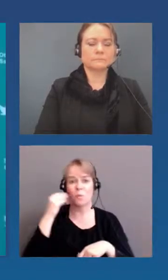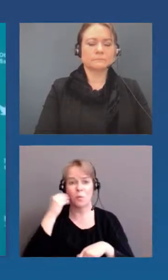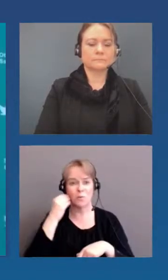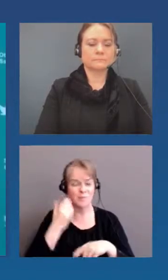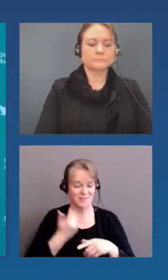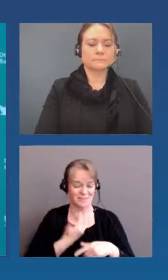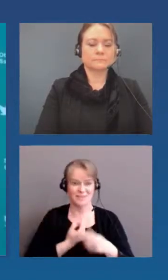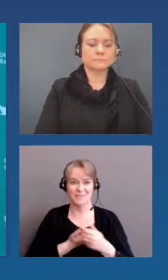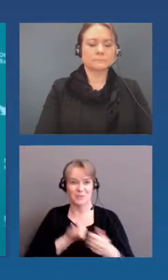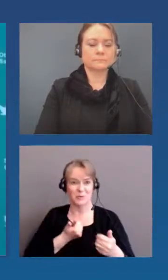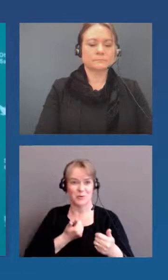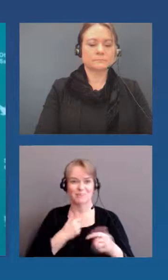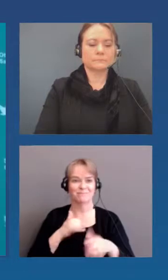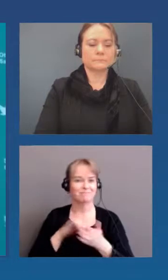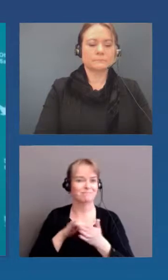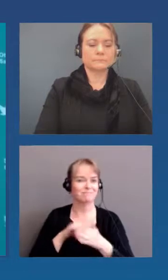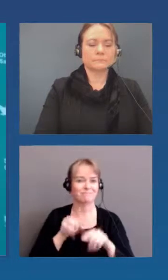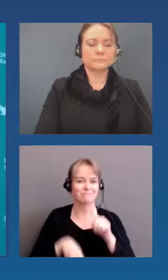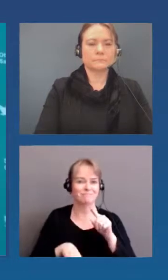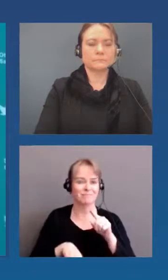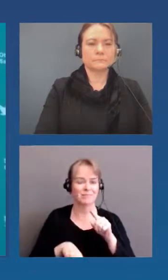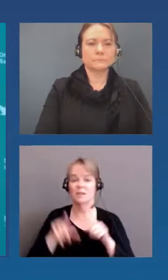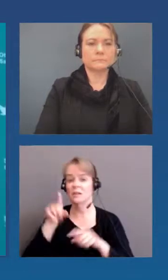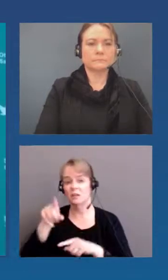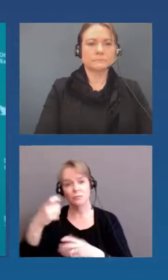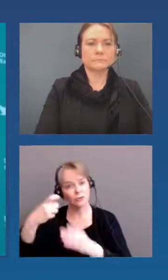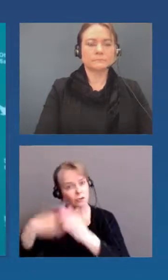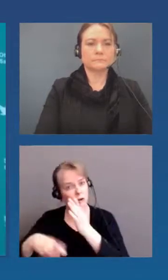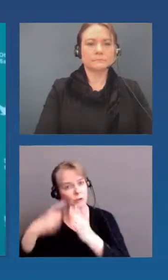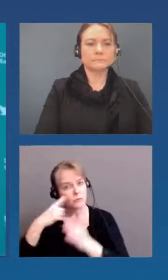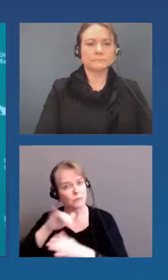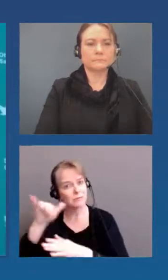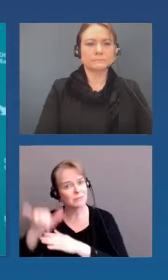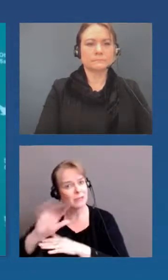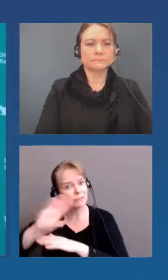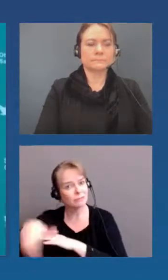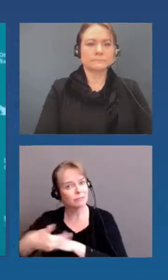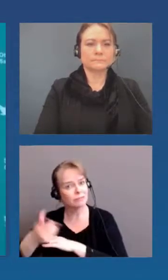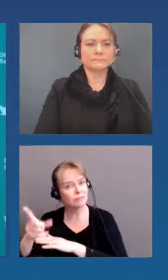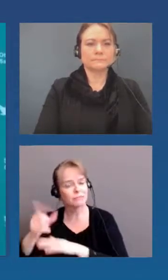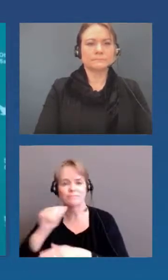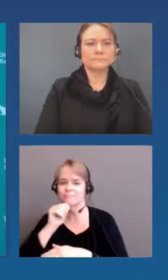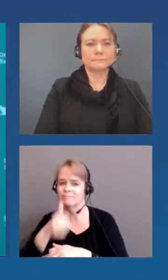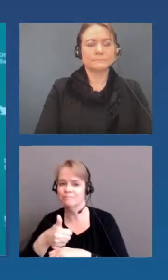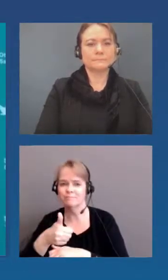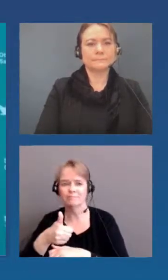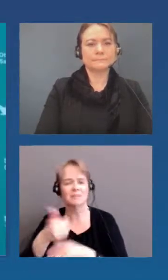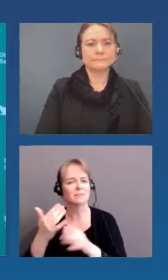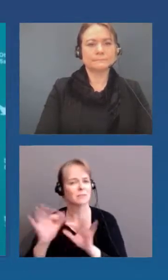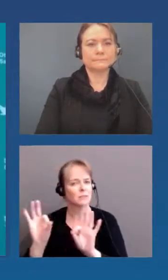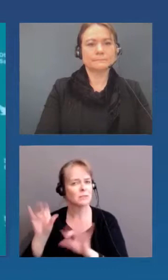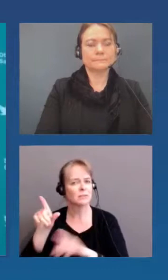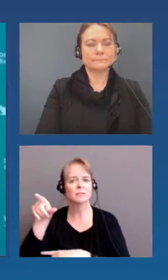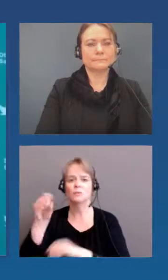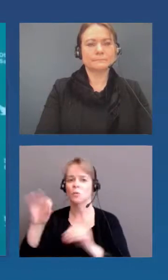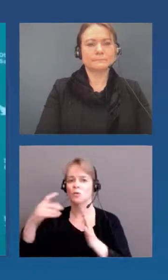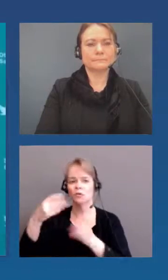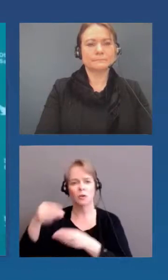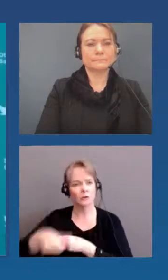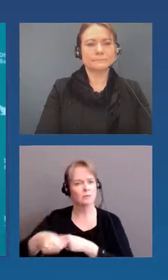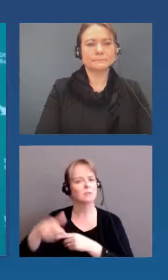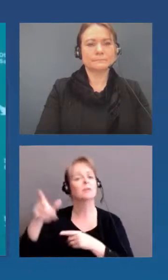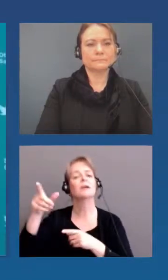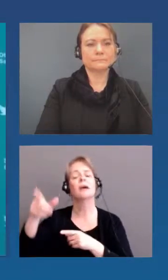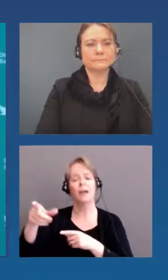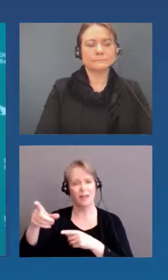costs to individuals who need to stay at the center, and it's an opportunity for people to rest and recover without fear or anxiety of